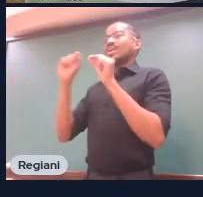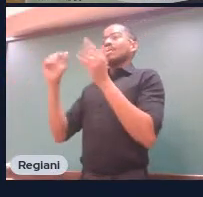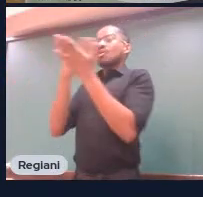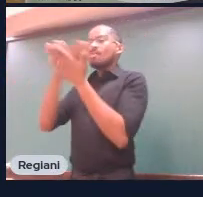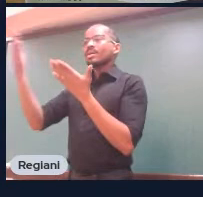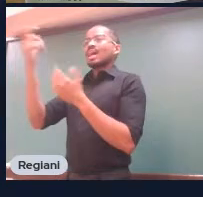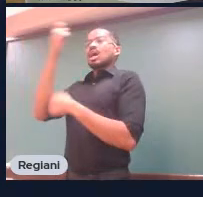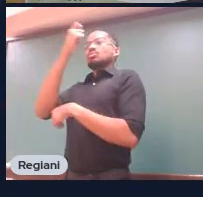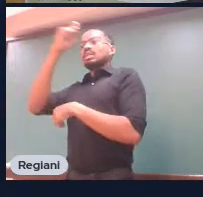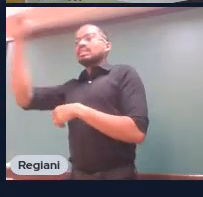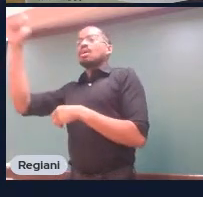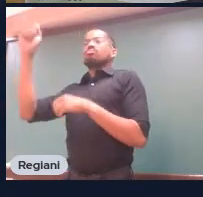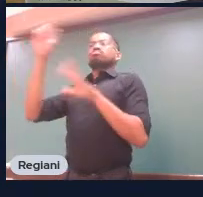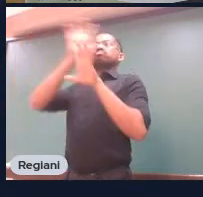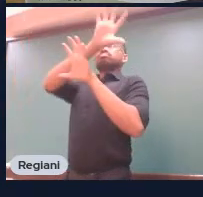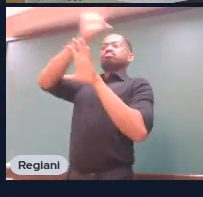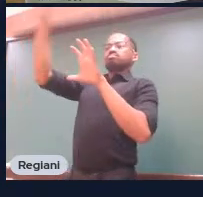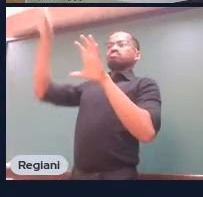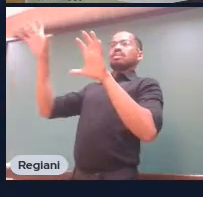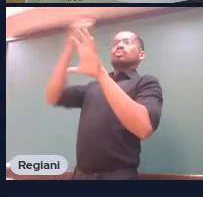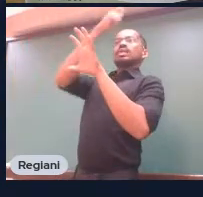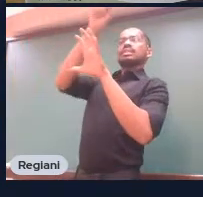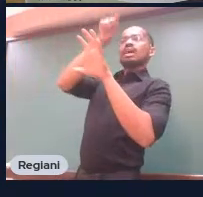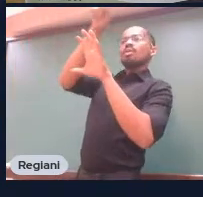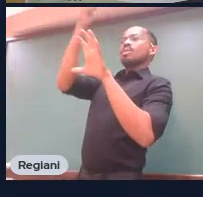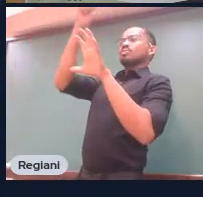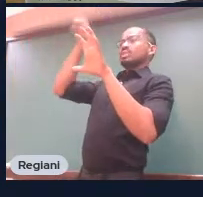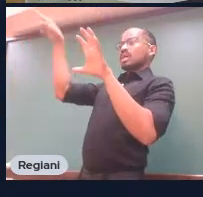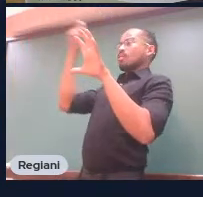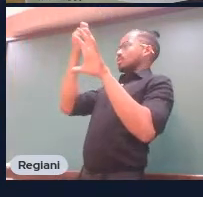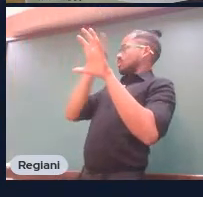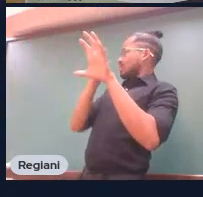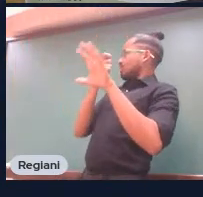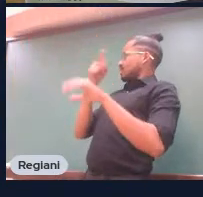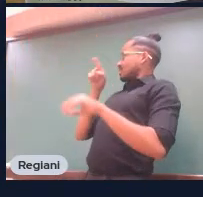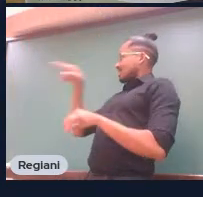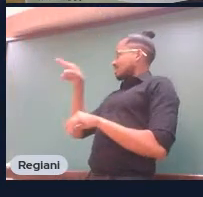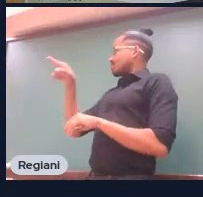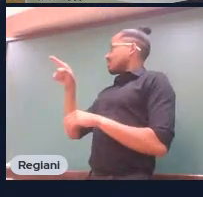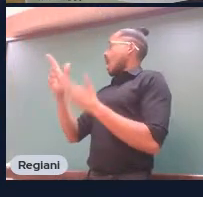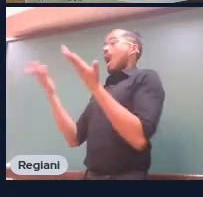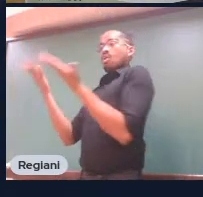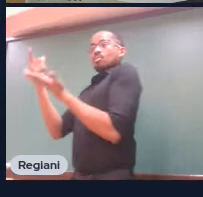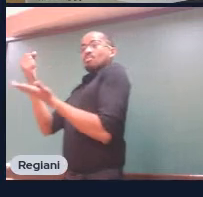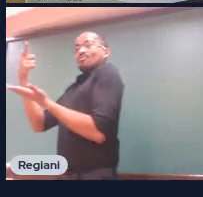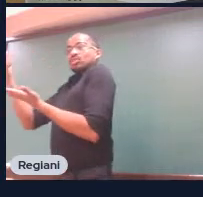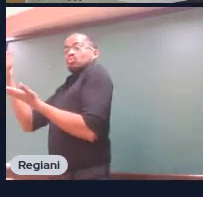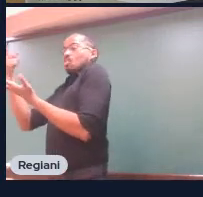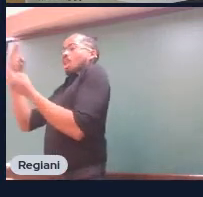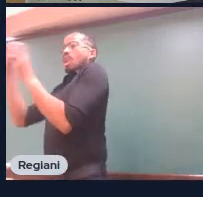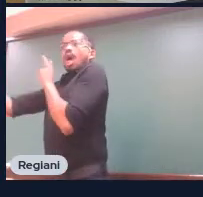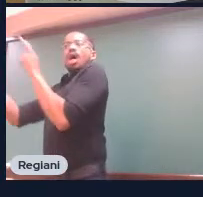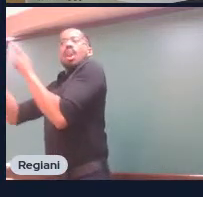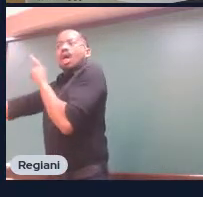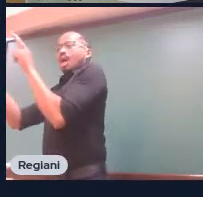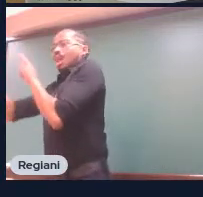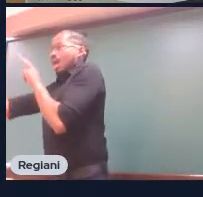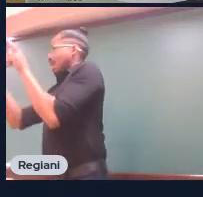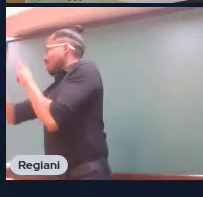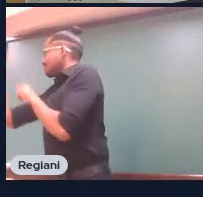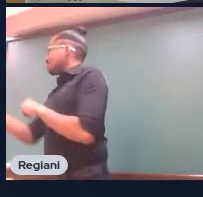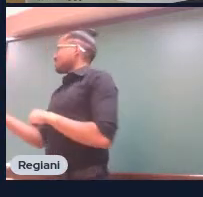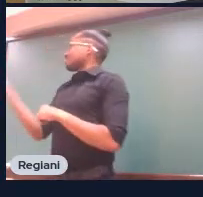all continents and an active world body. We go from a few publications to massive amounts of research